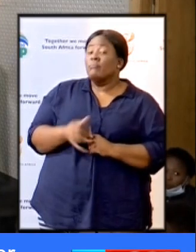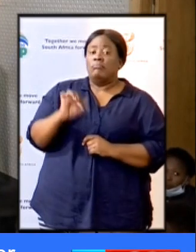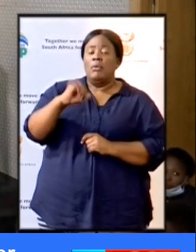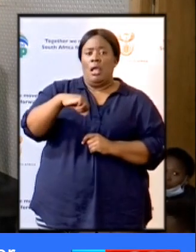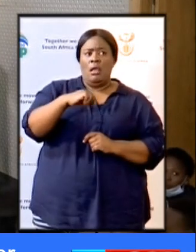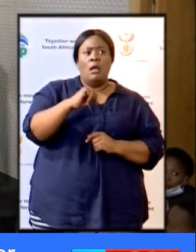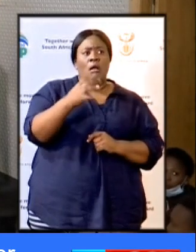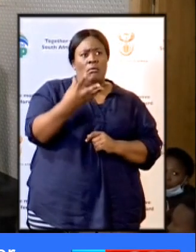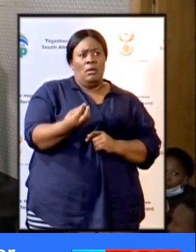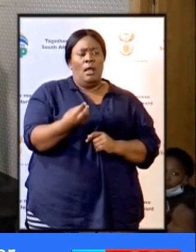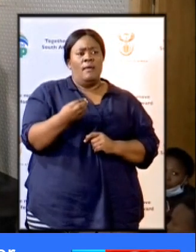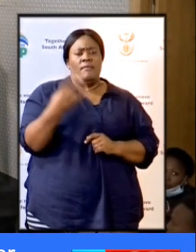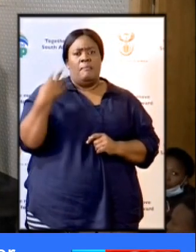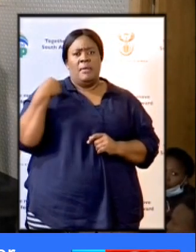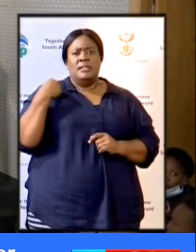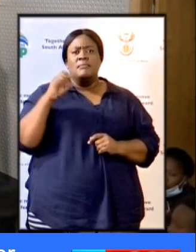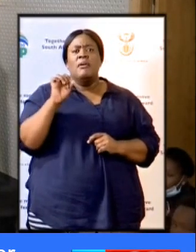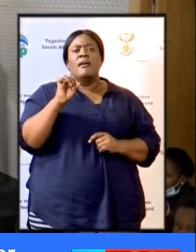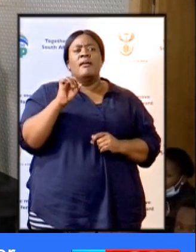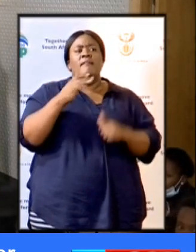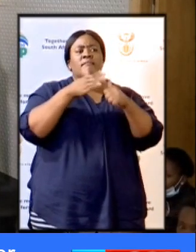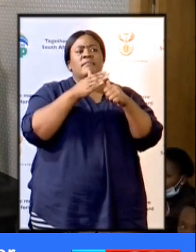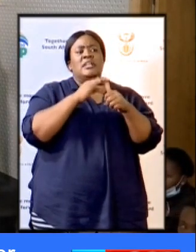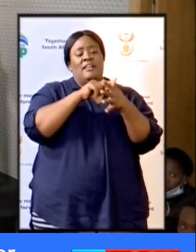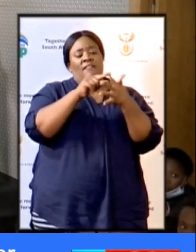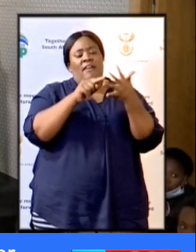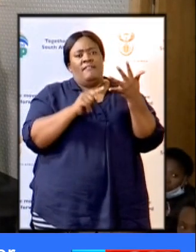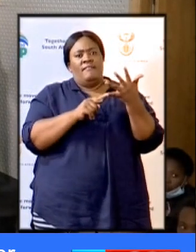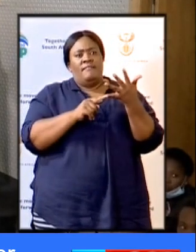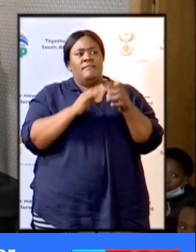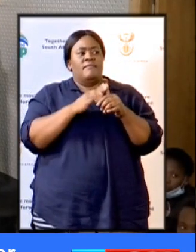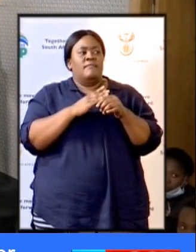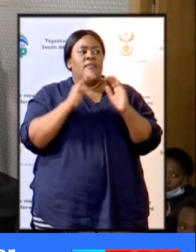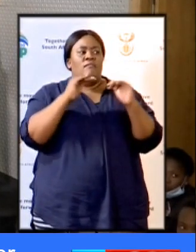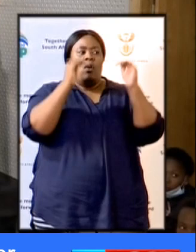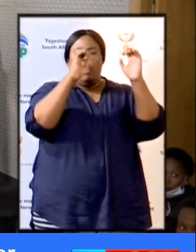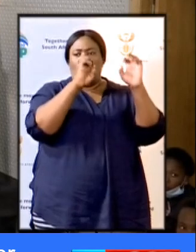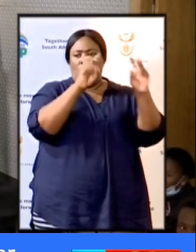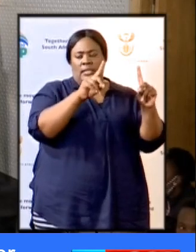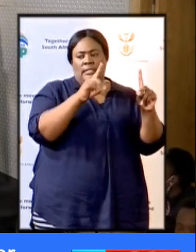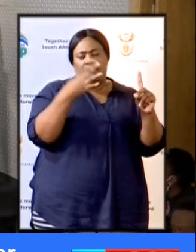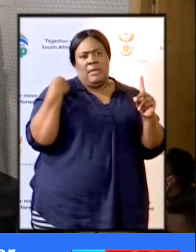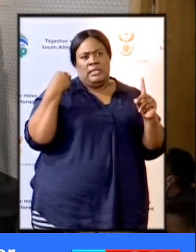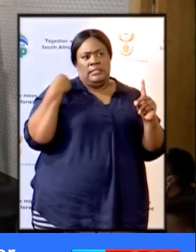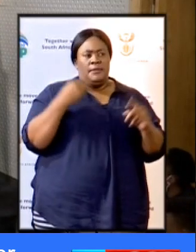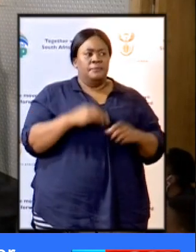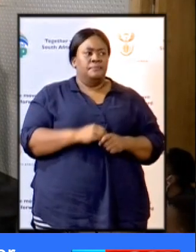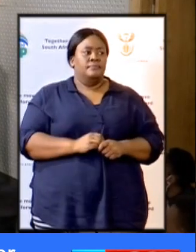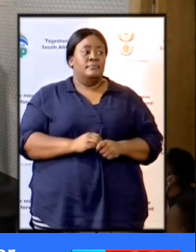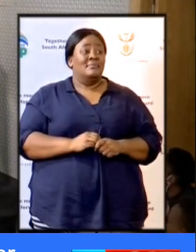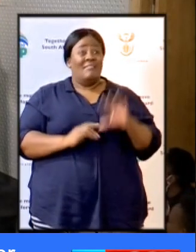we have. The first 5 questions are directed to the Minister of Higher Education. Okay.